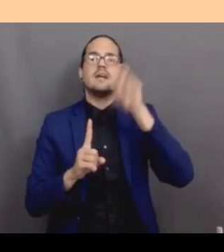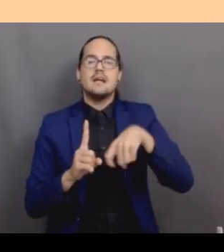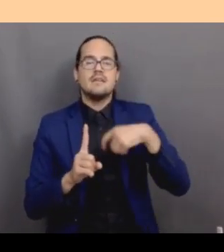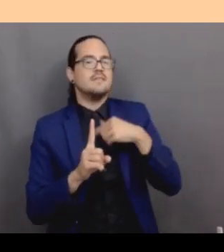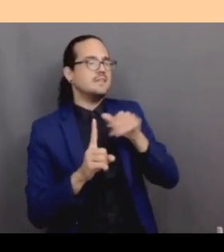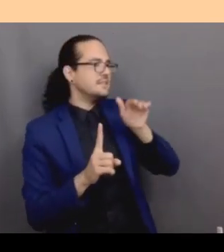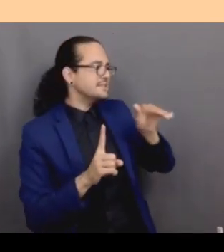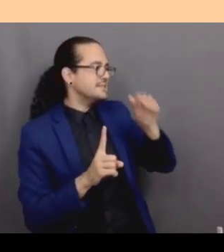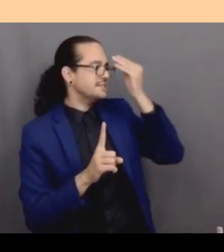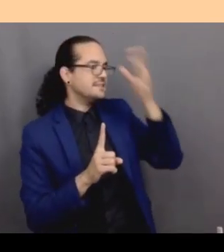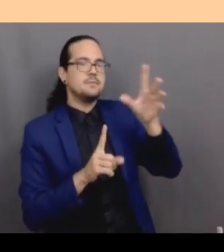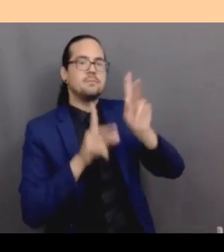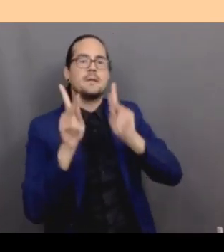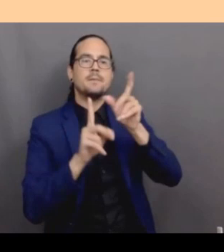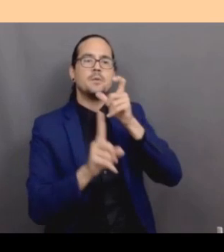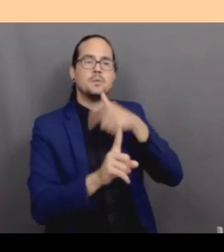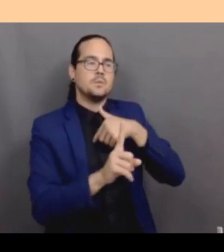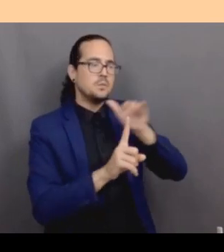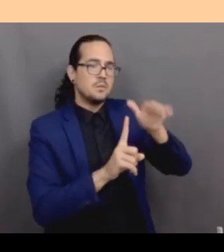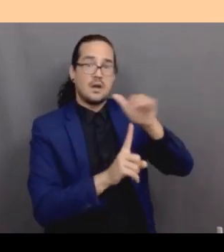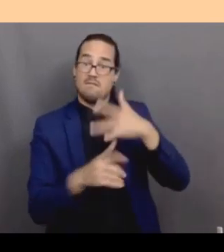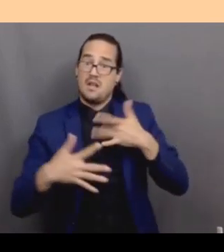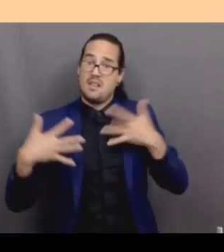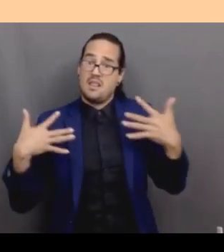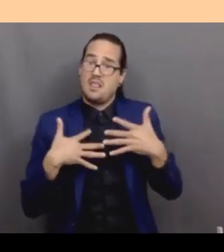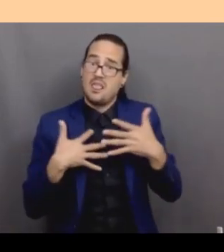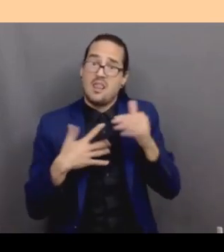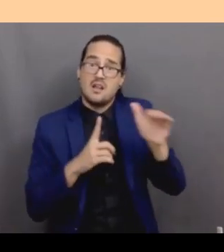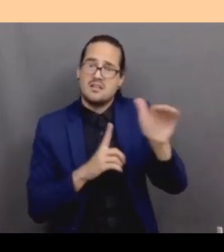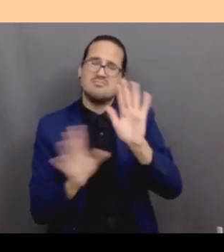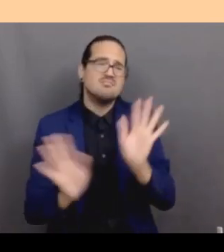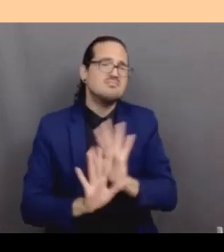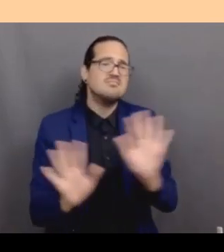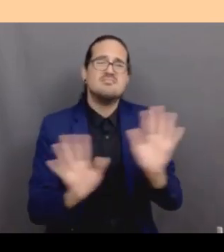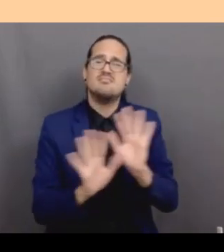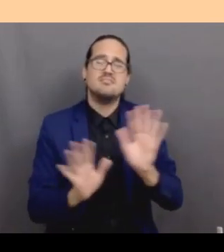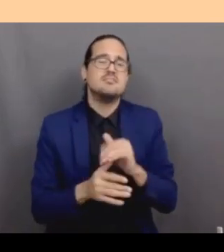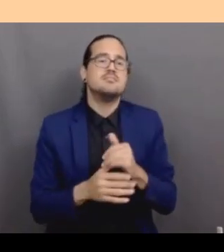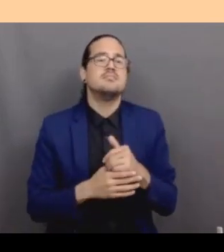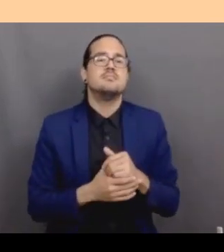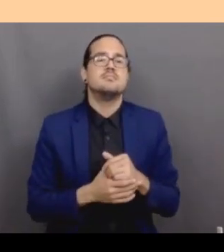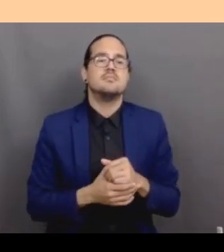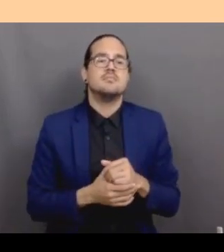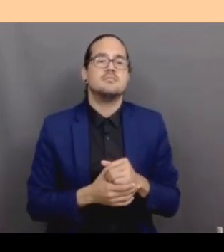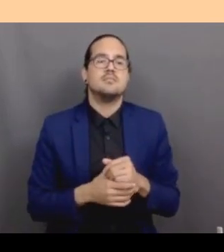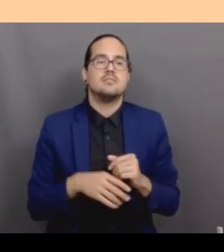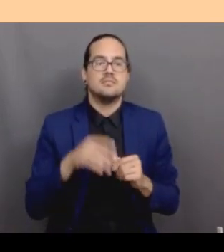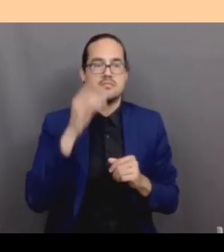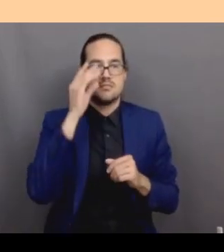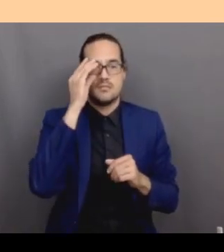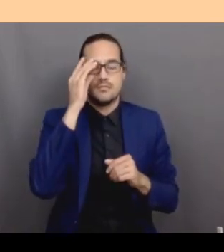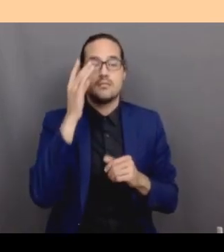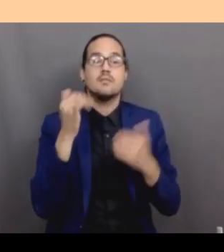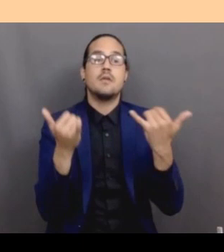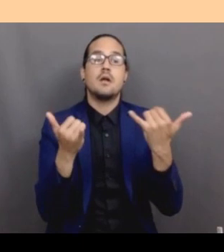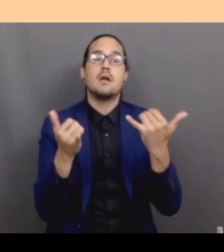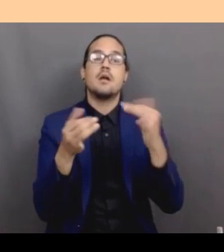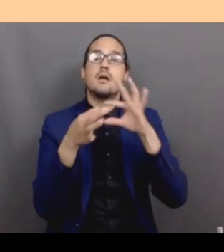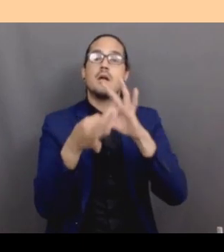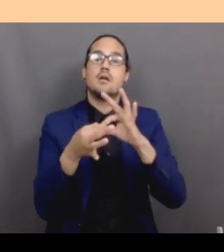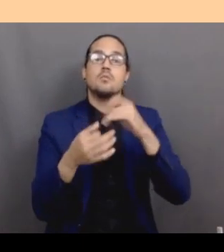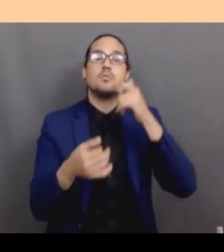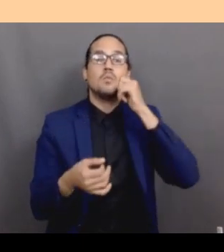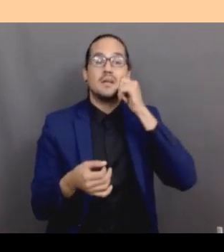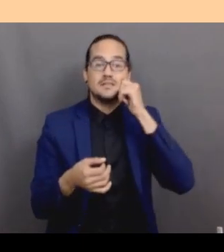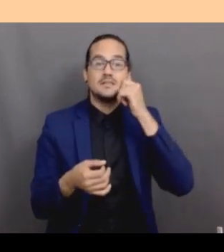again around race and ethnicity. The only way that we can monitor and ensure that there is not inequity in our approach, either in diagnosis or